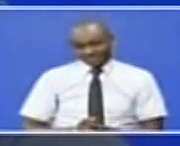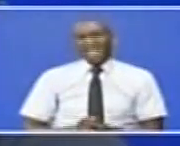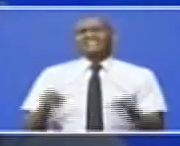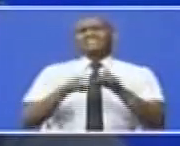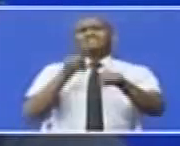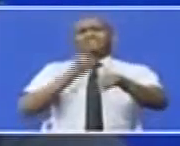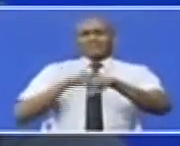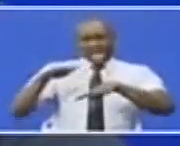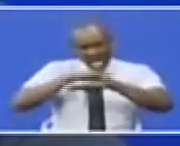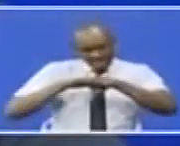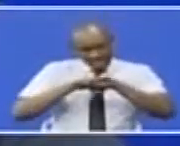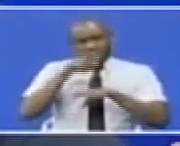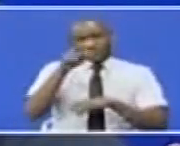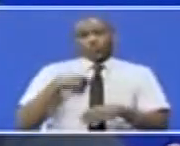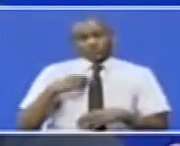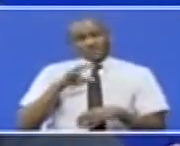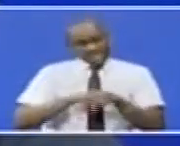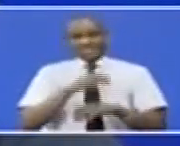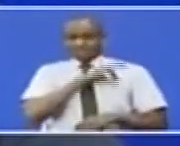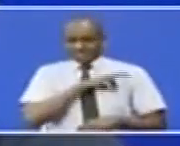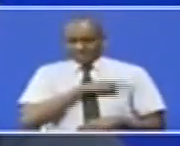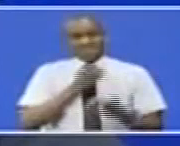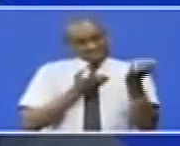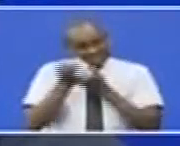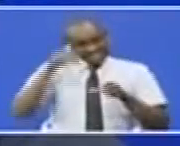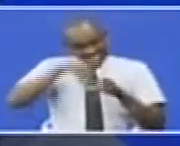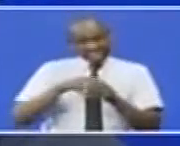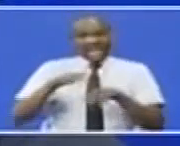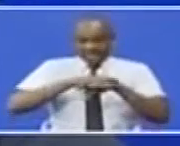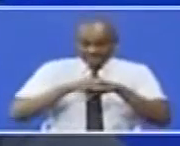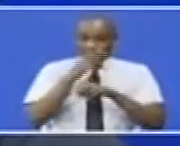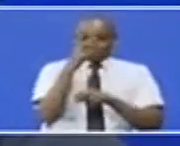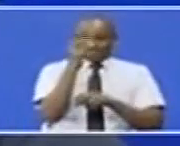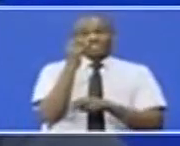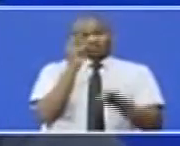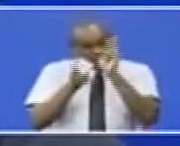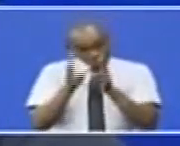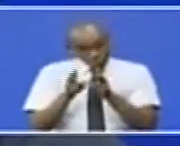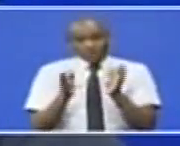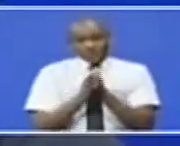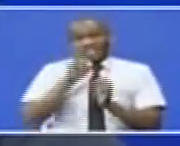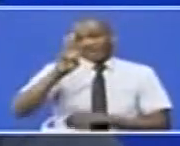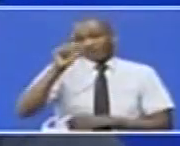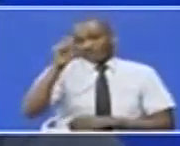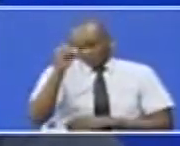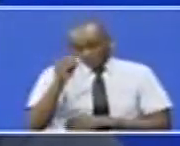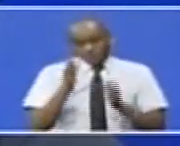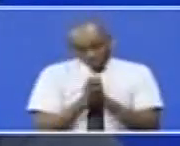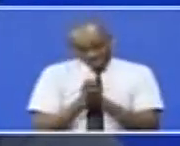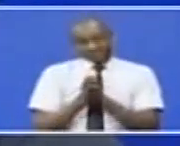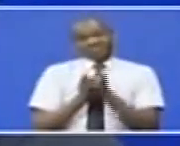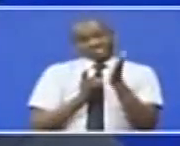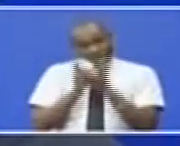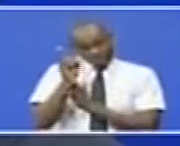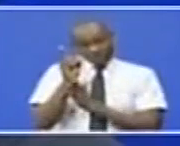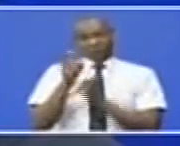At the same time, Africans could benefit from intra-African trade by the year 2022 if the WTO and the Trade and Development